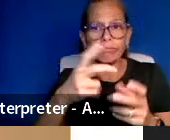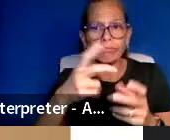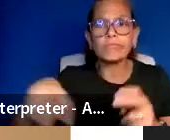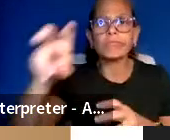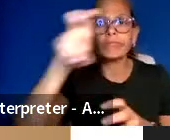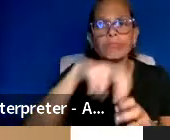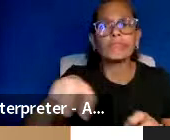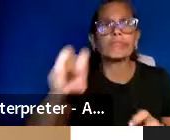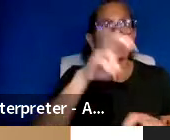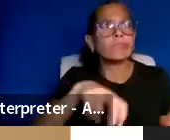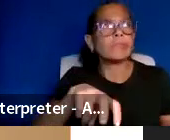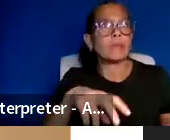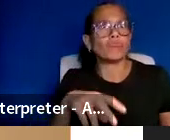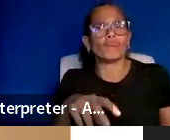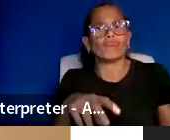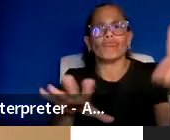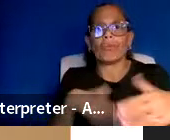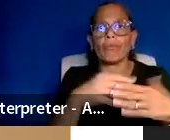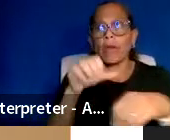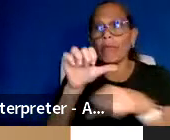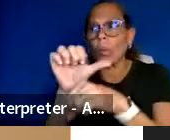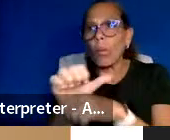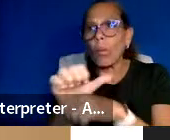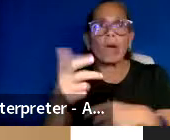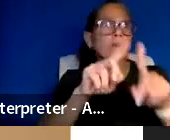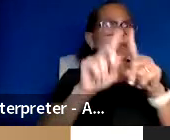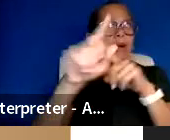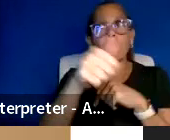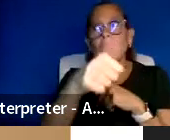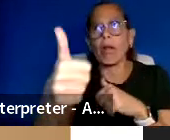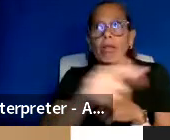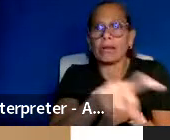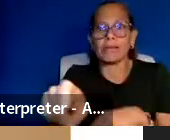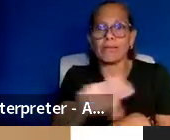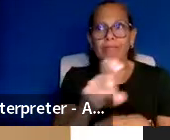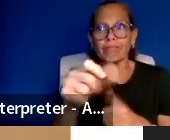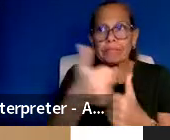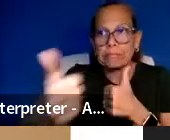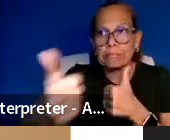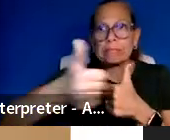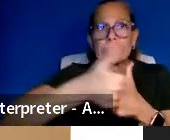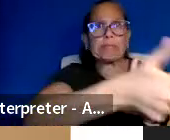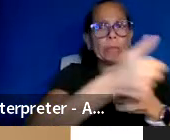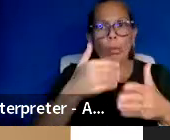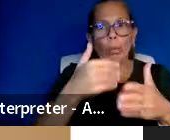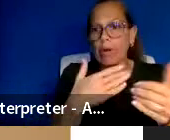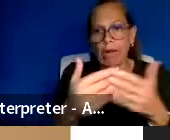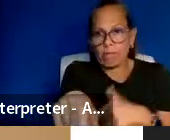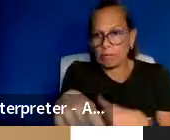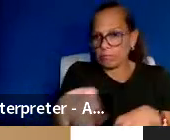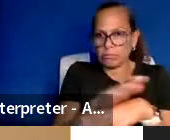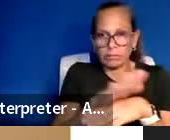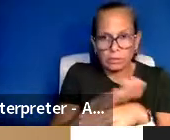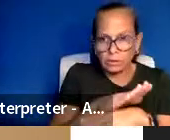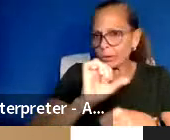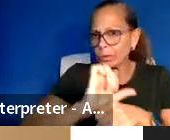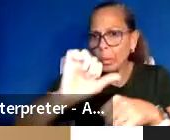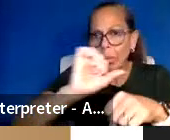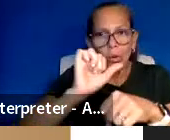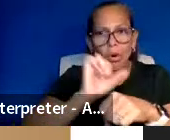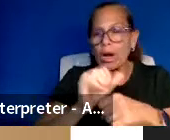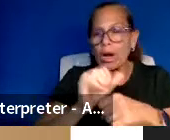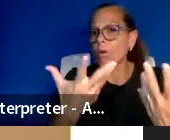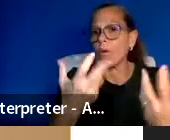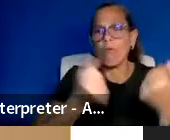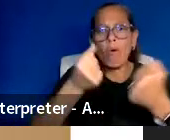and from work, and other necessary travel. And we know that in order for us to reduce the car traffic,